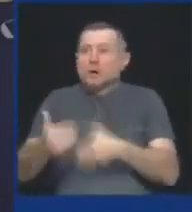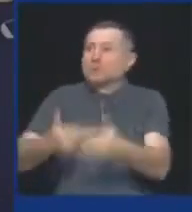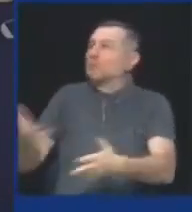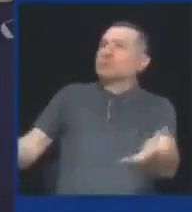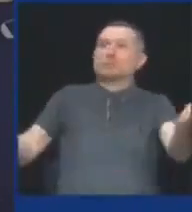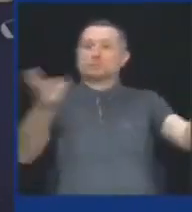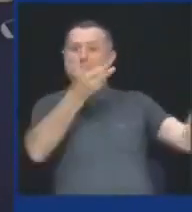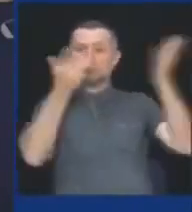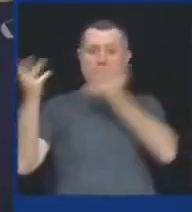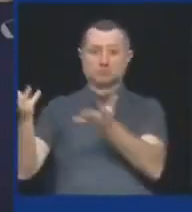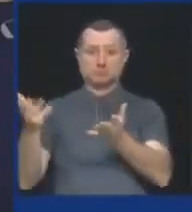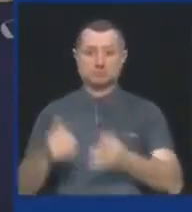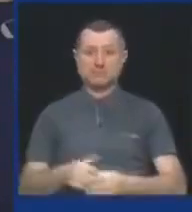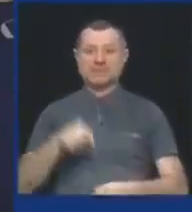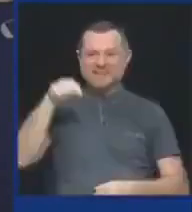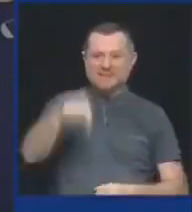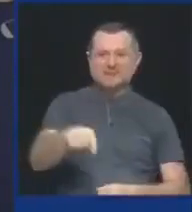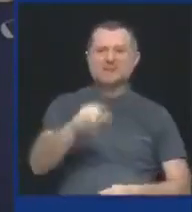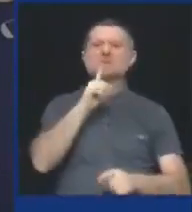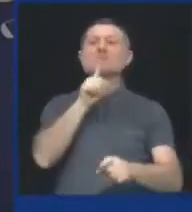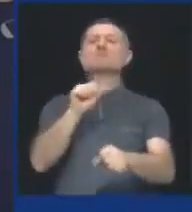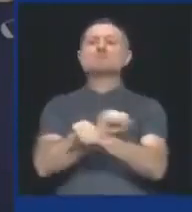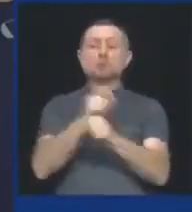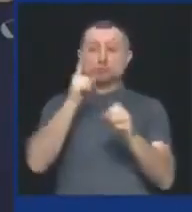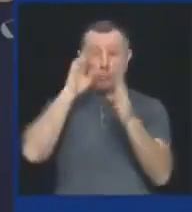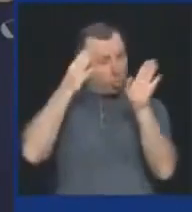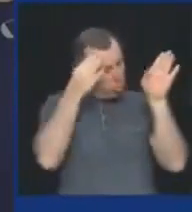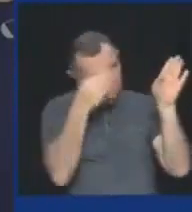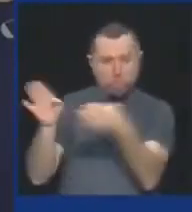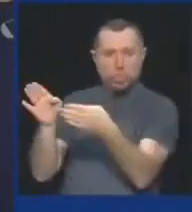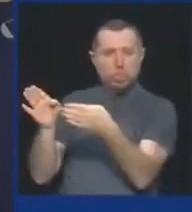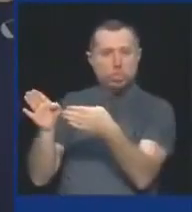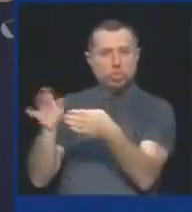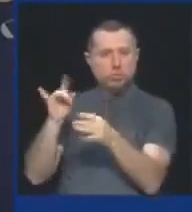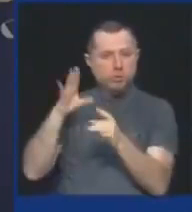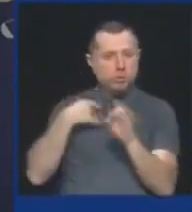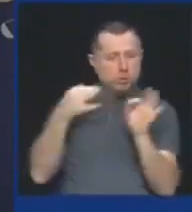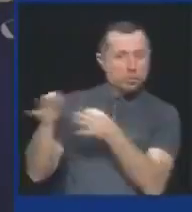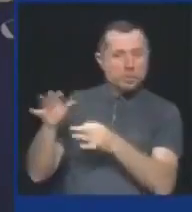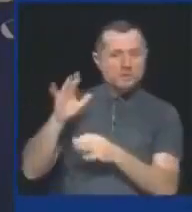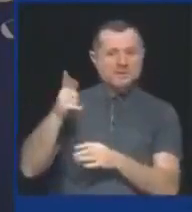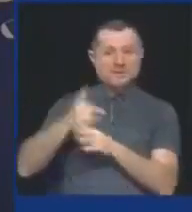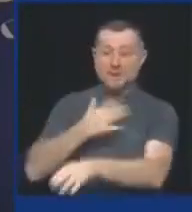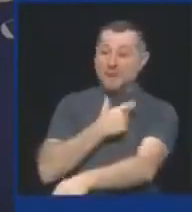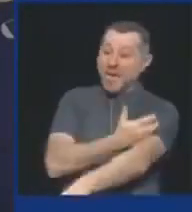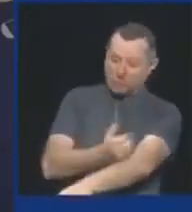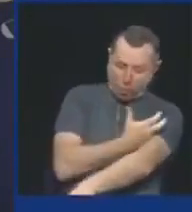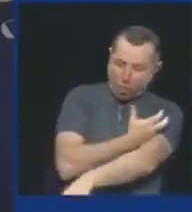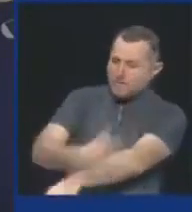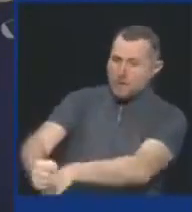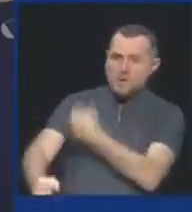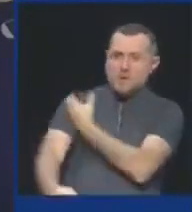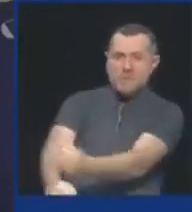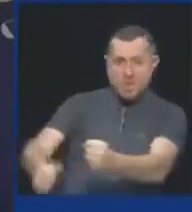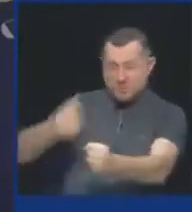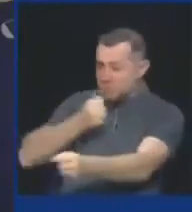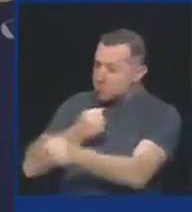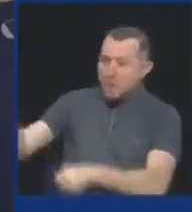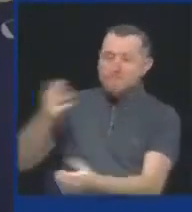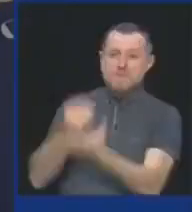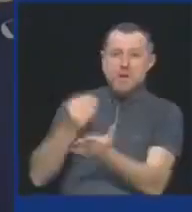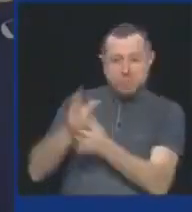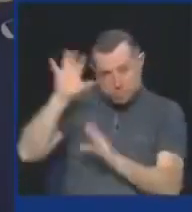on distractions is the last thing that state government should be doing. And